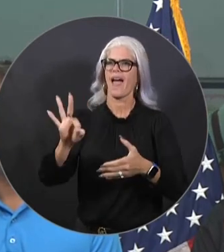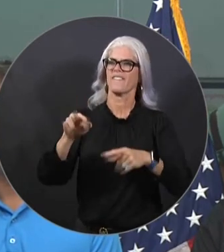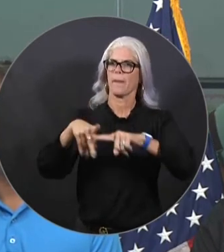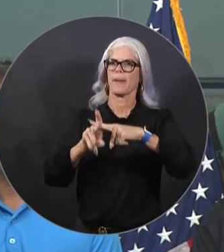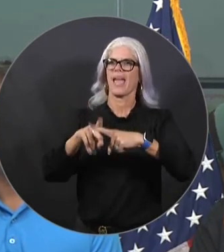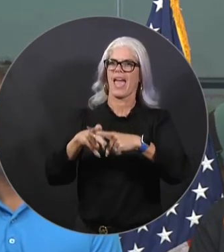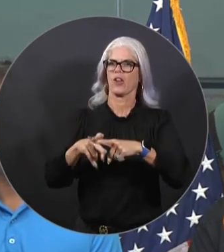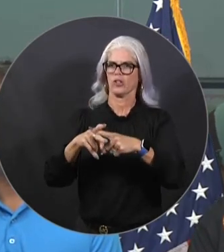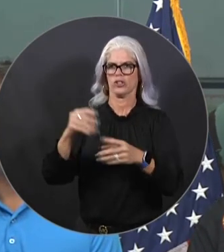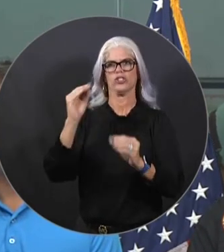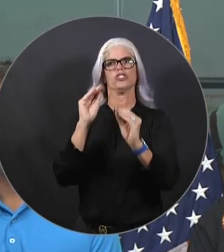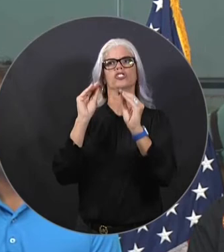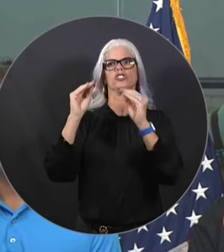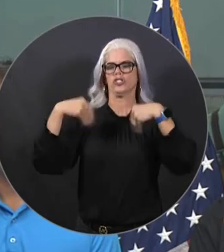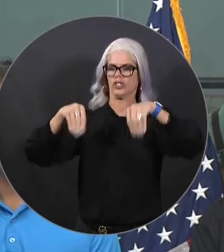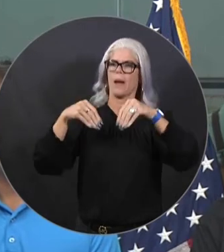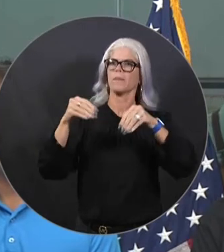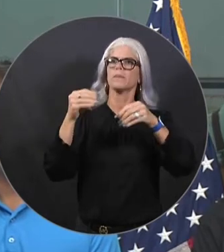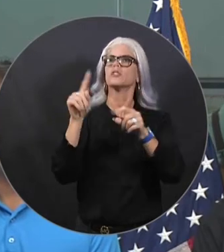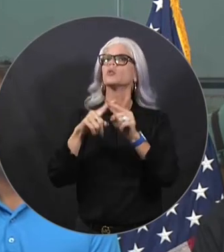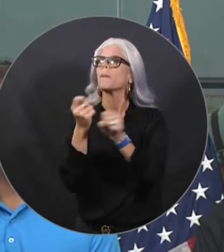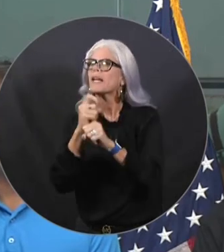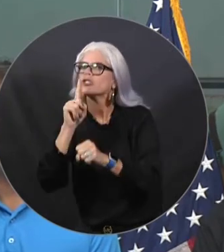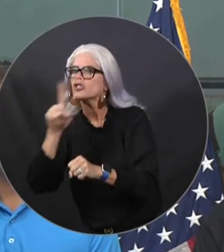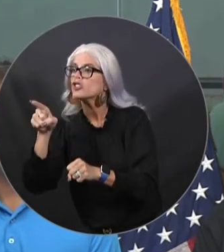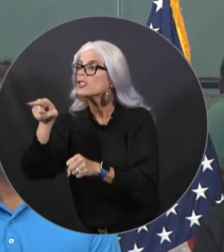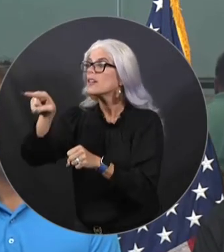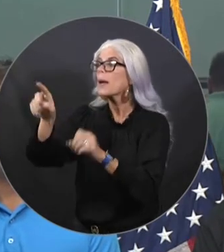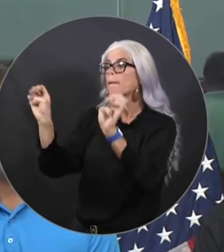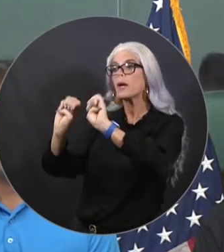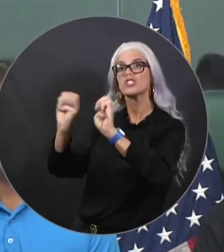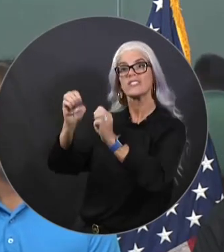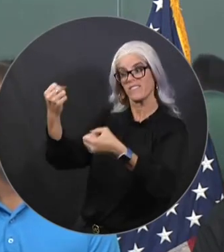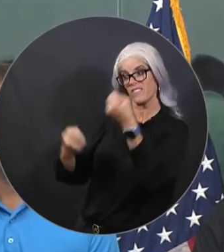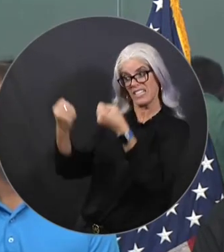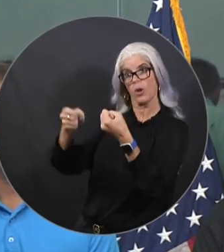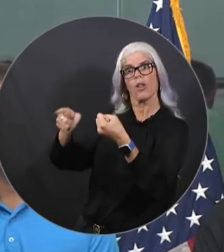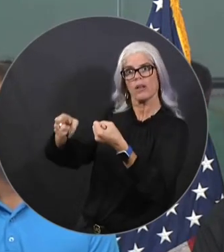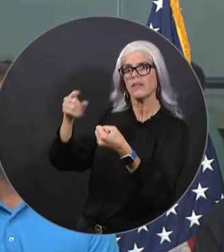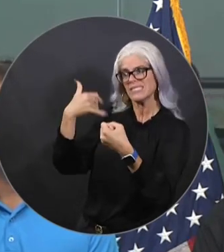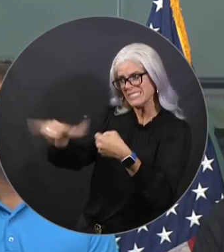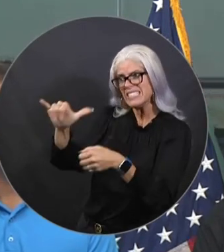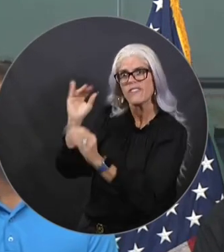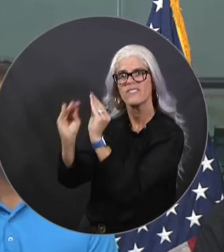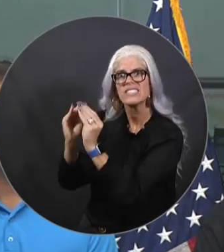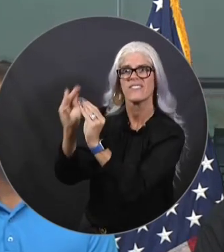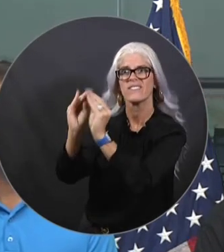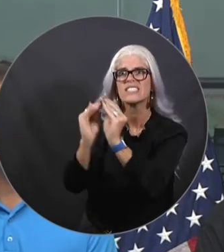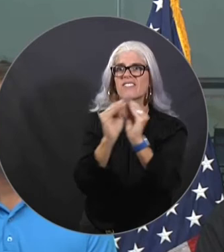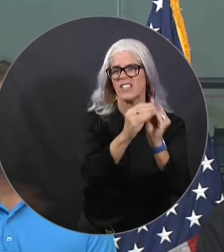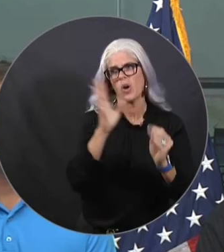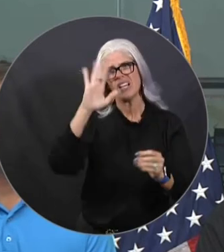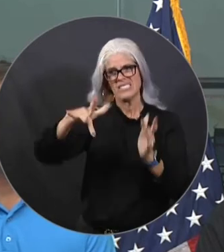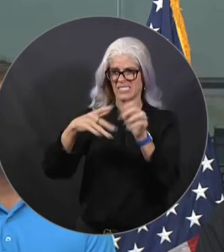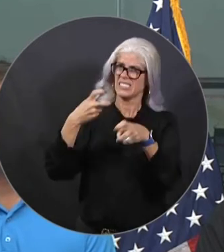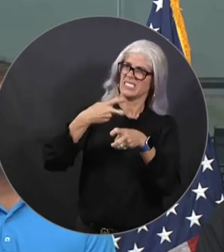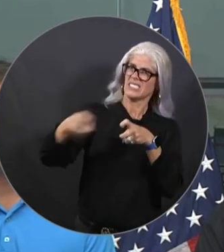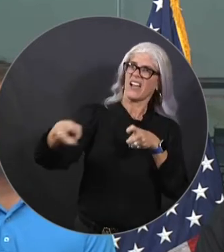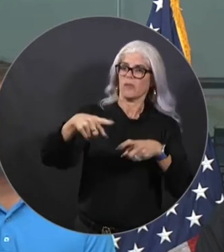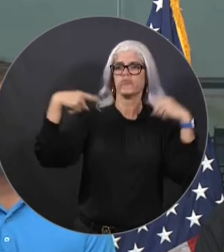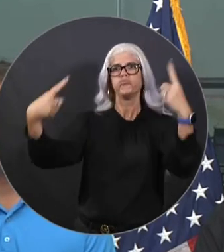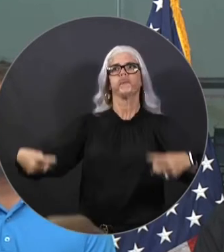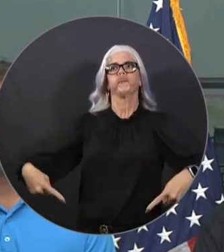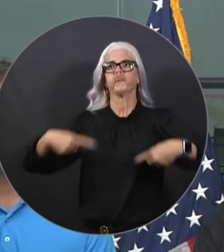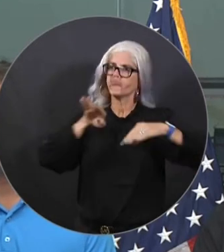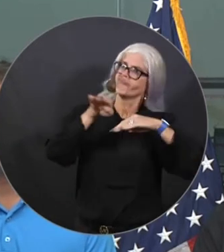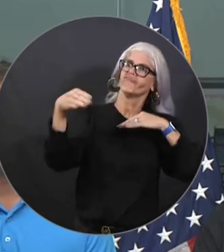emergency vehicles, which, you know, they're in rugged conditions when you're going through water and others. Bringing in more tarps, bringing in kits for parents of